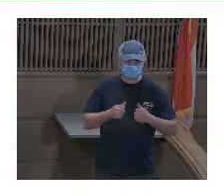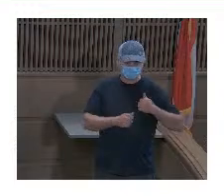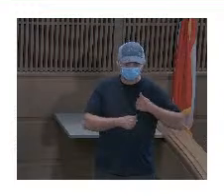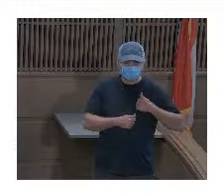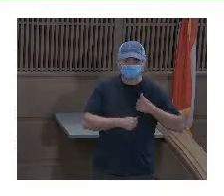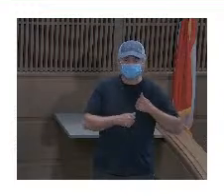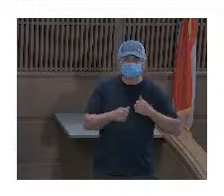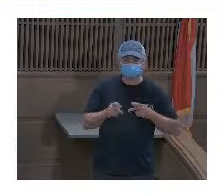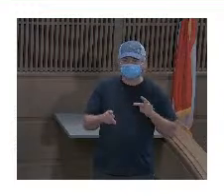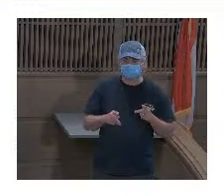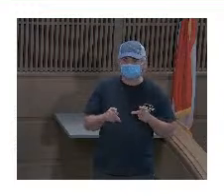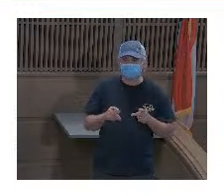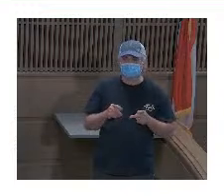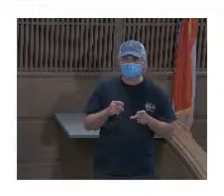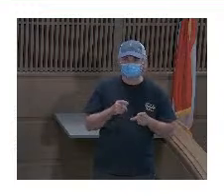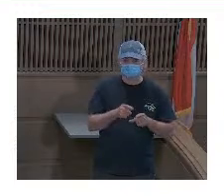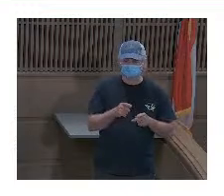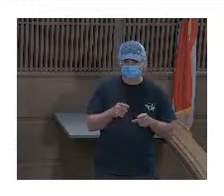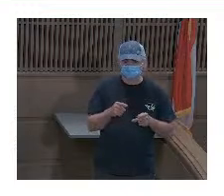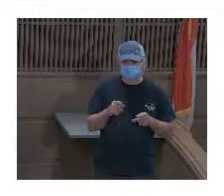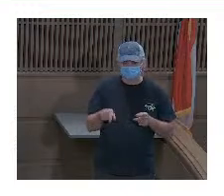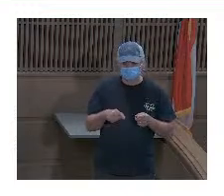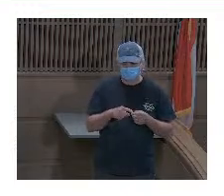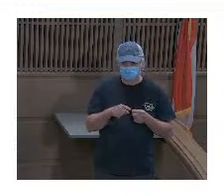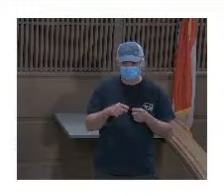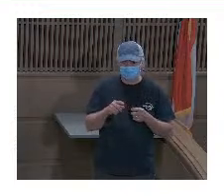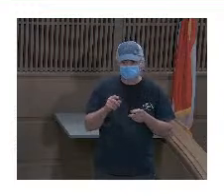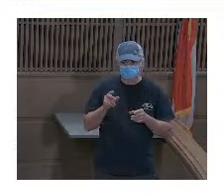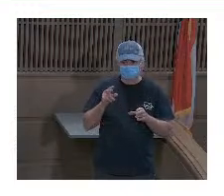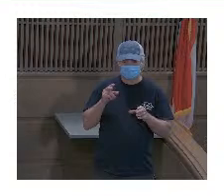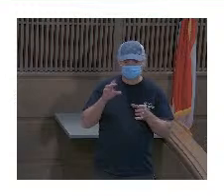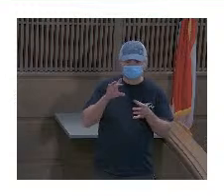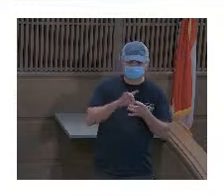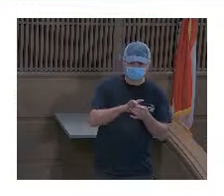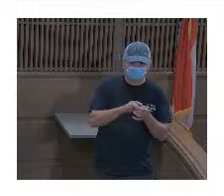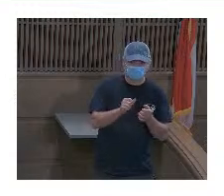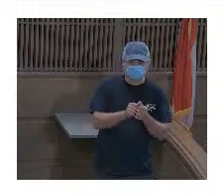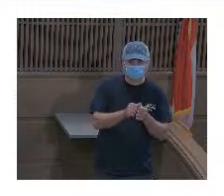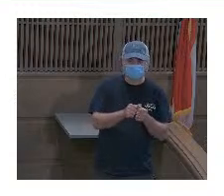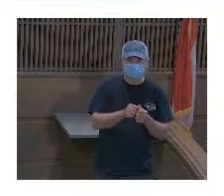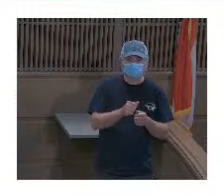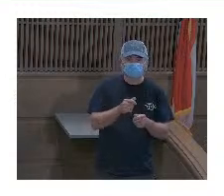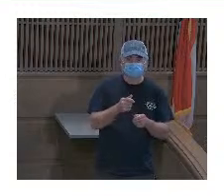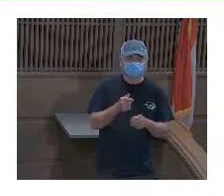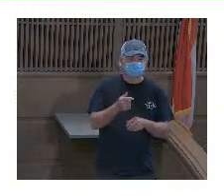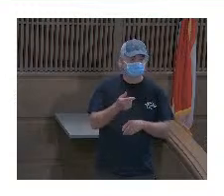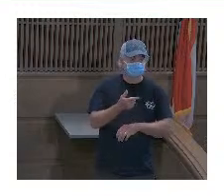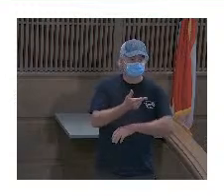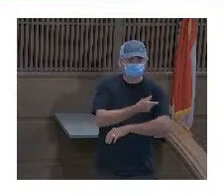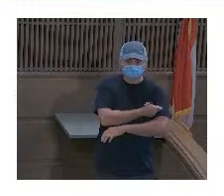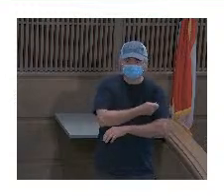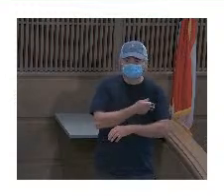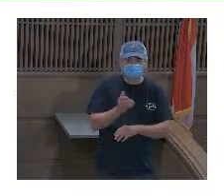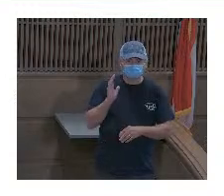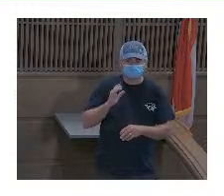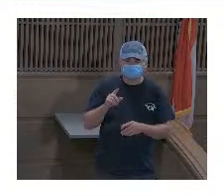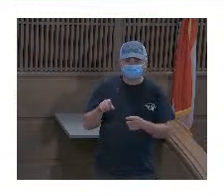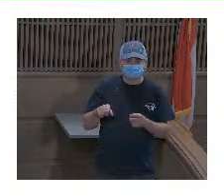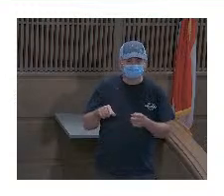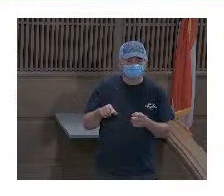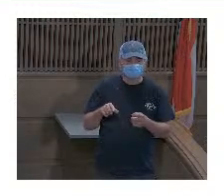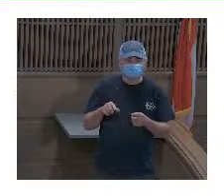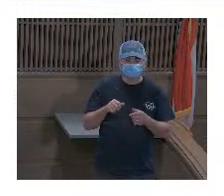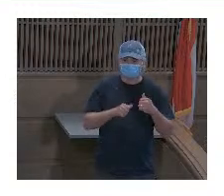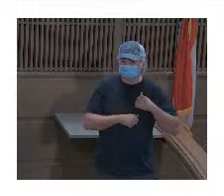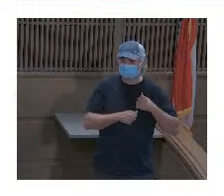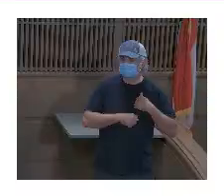all kinds of shots to go across sea. You got shots. You didn't ask what was in it. Years ago, when we were getting polio shots and all